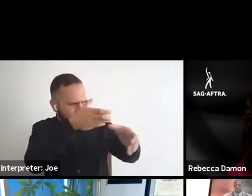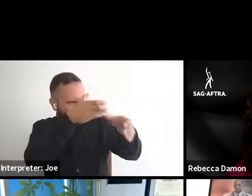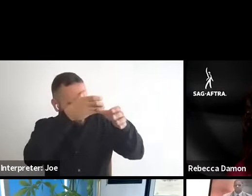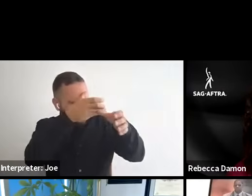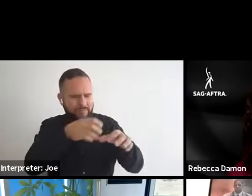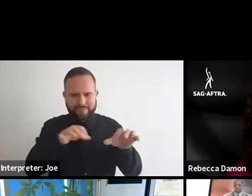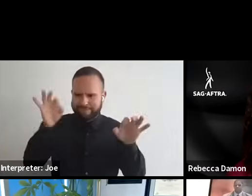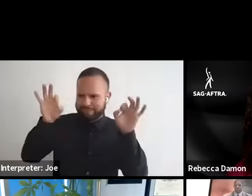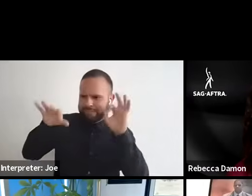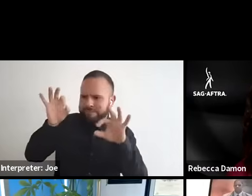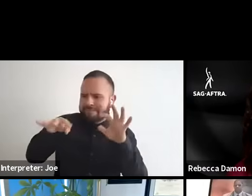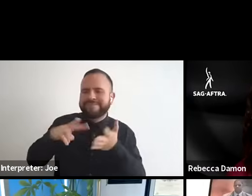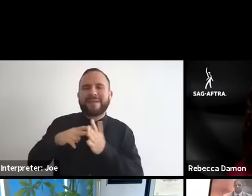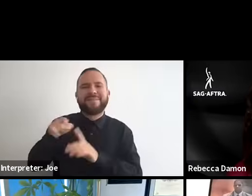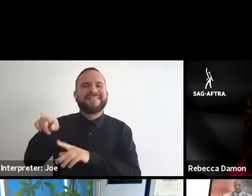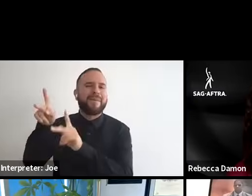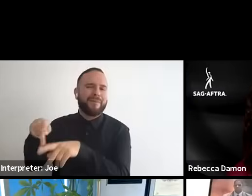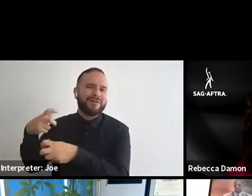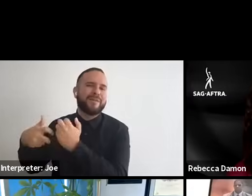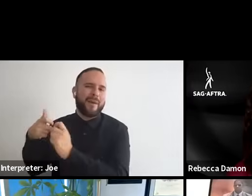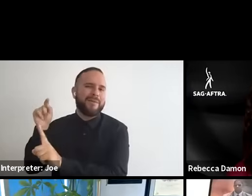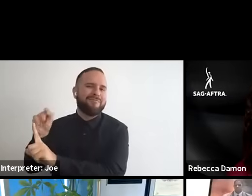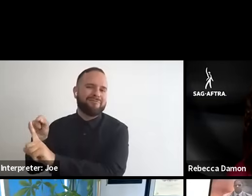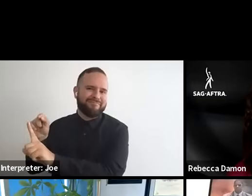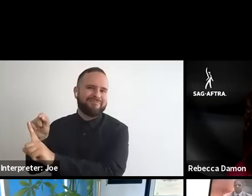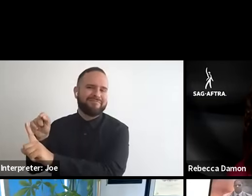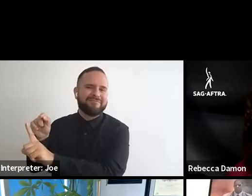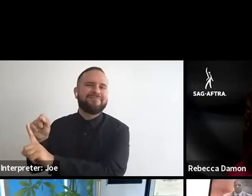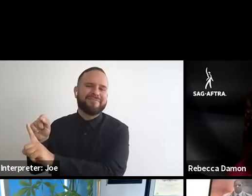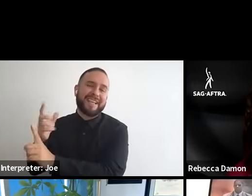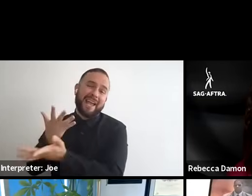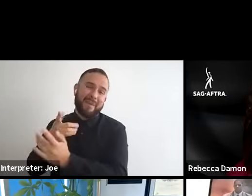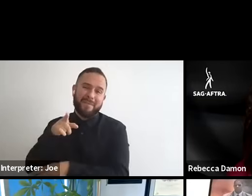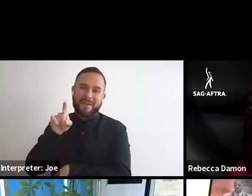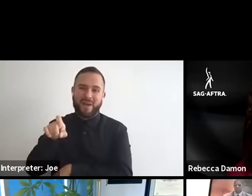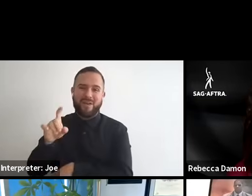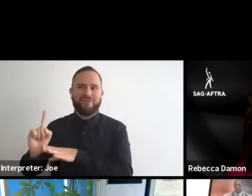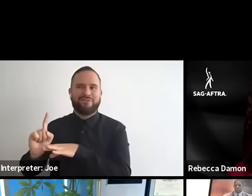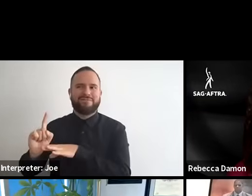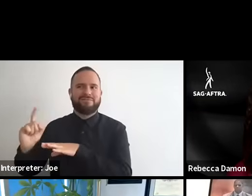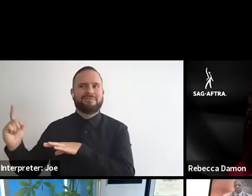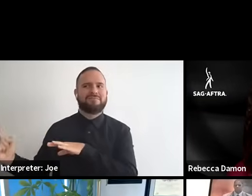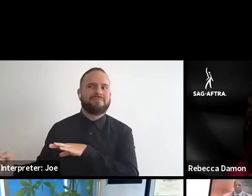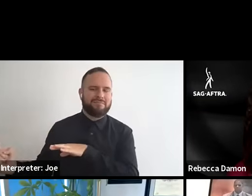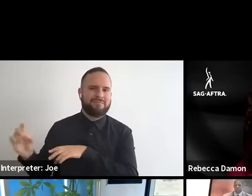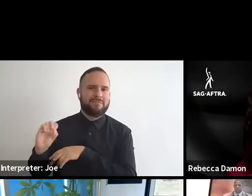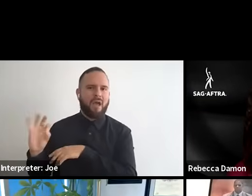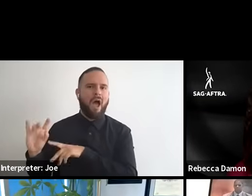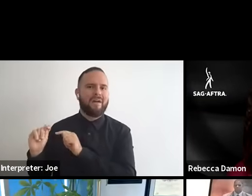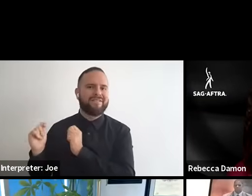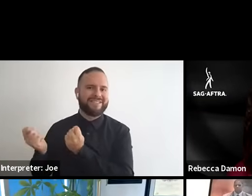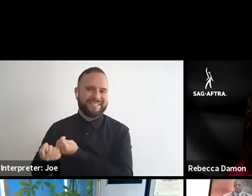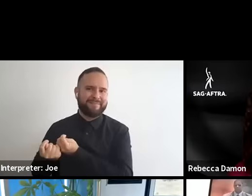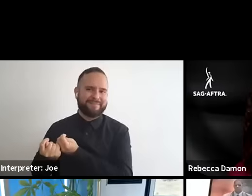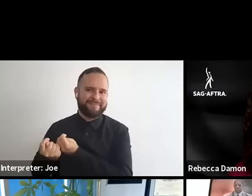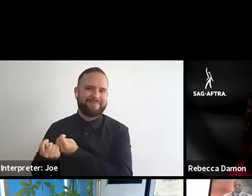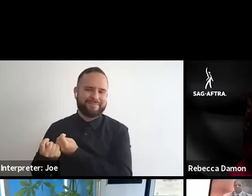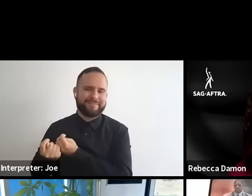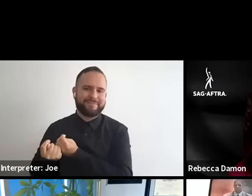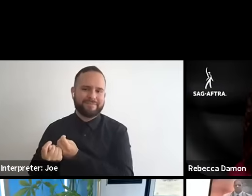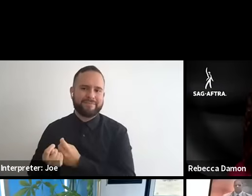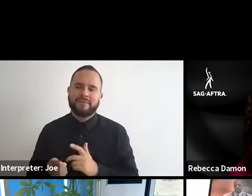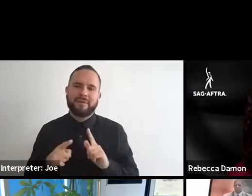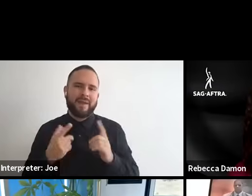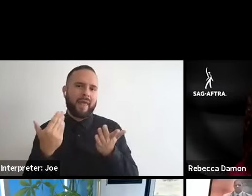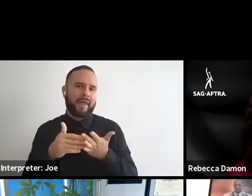you. And you know, you need to think about removing yourself. But yeah, I mean, I said this